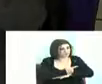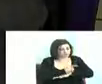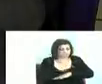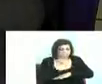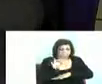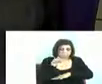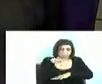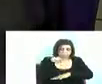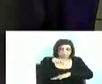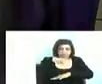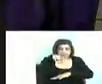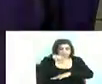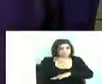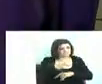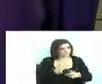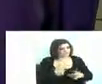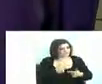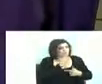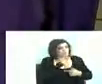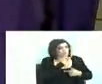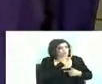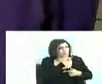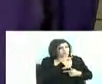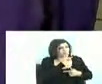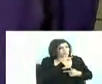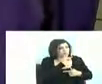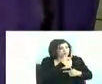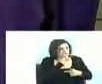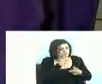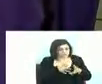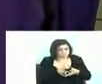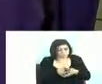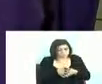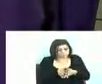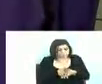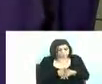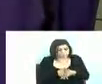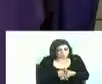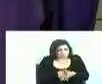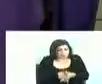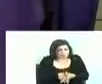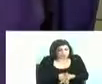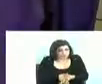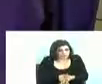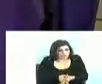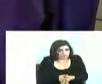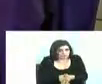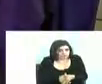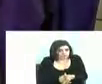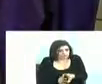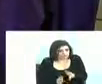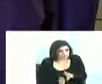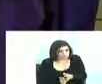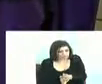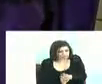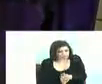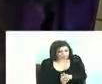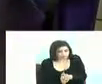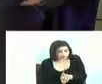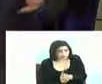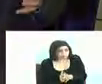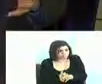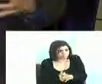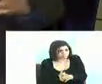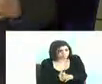few drops of living water. And then roots go down and the stalk grows up and it